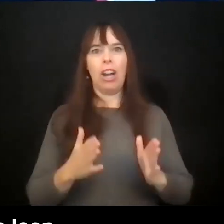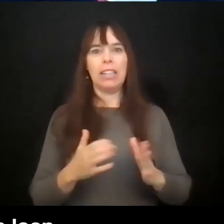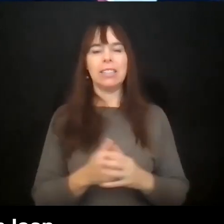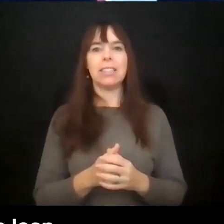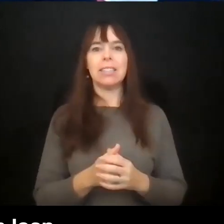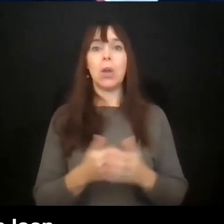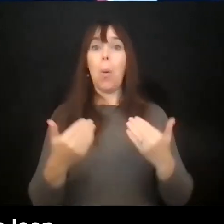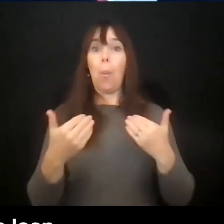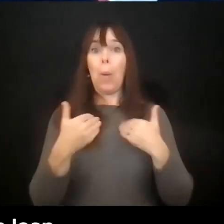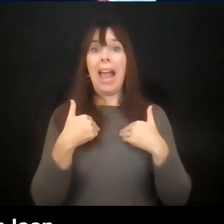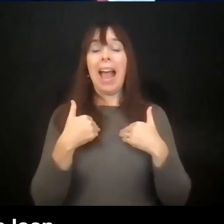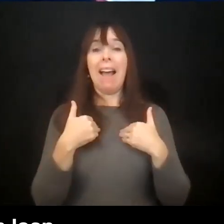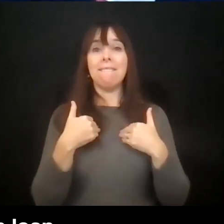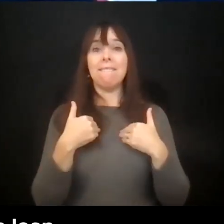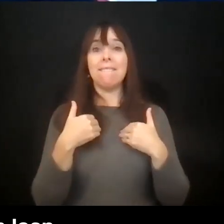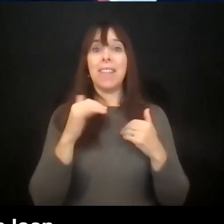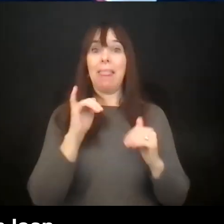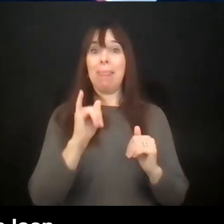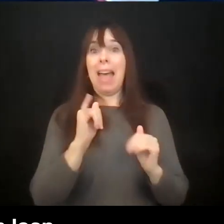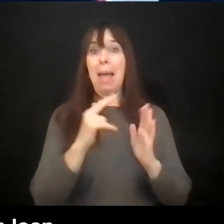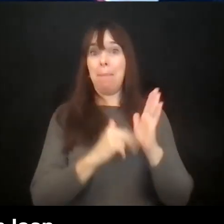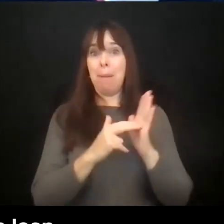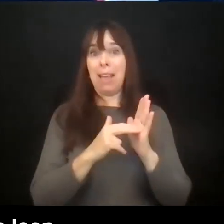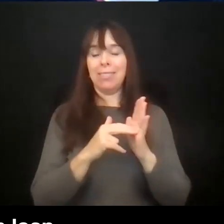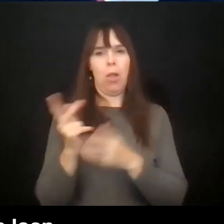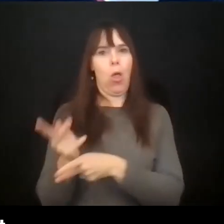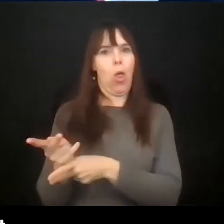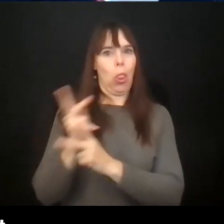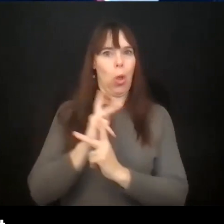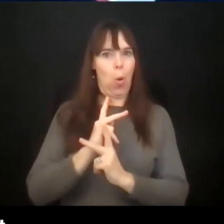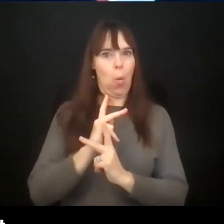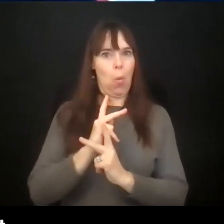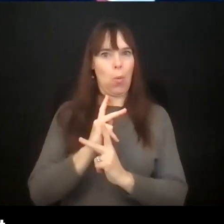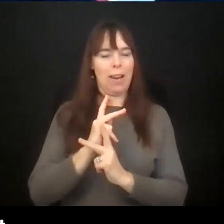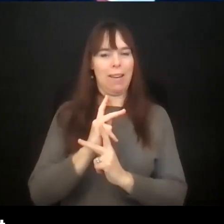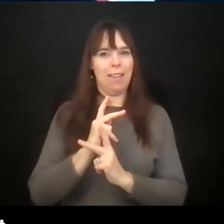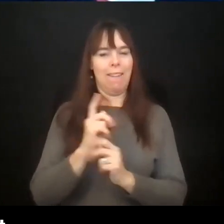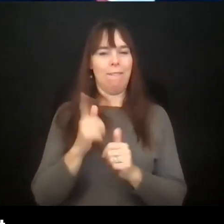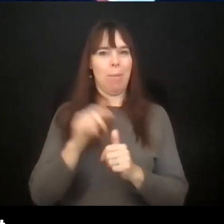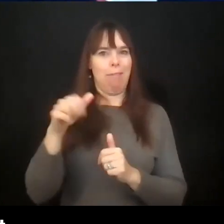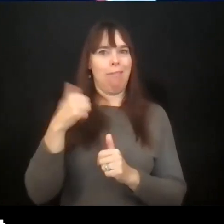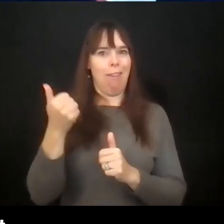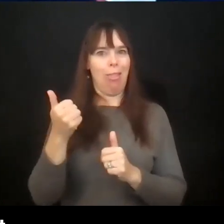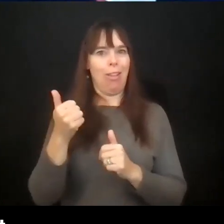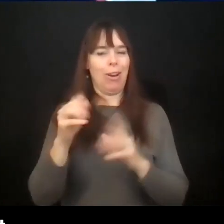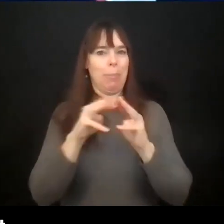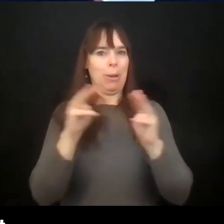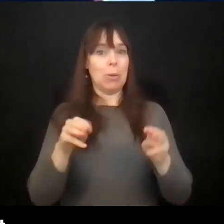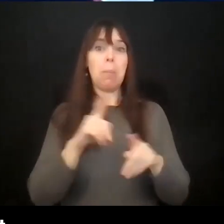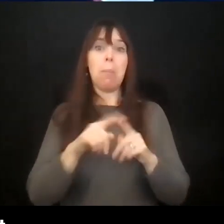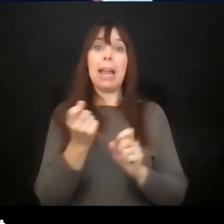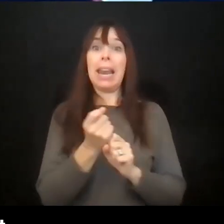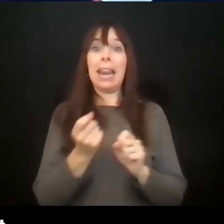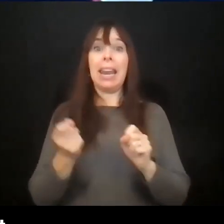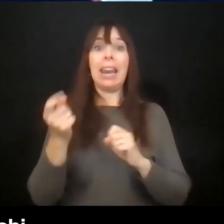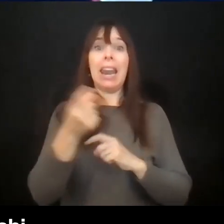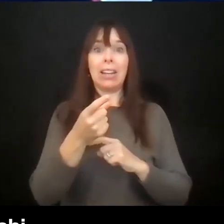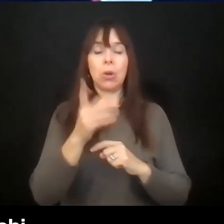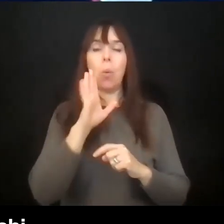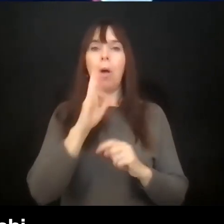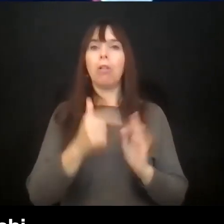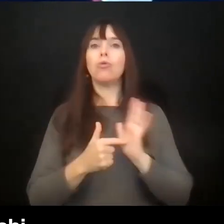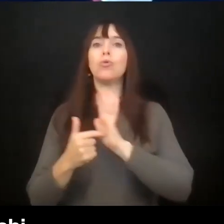the painting on loan, but next year we will have an exhibit